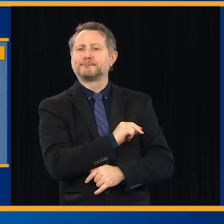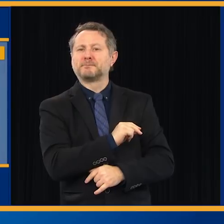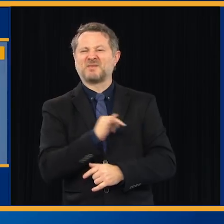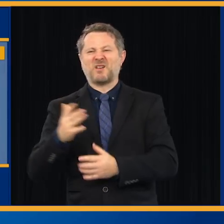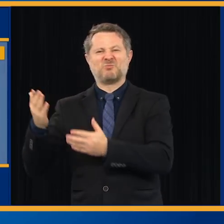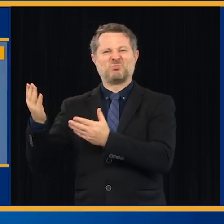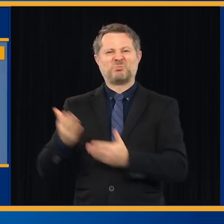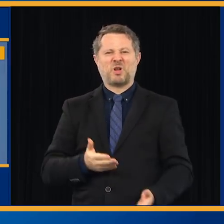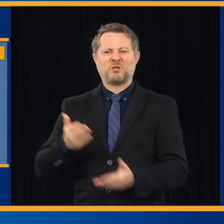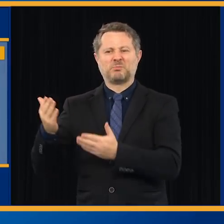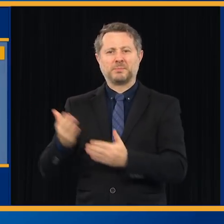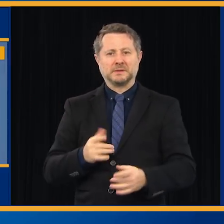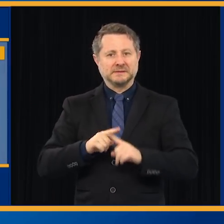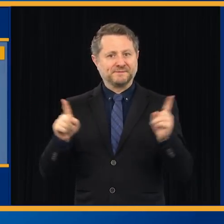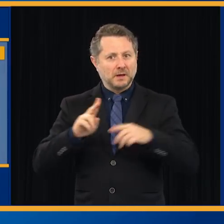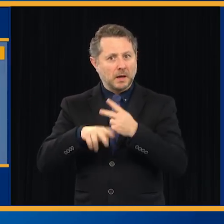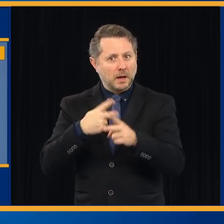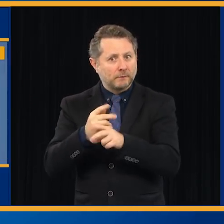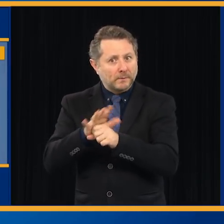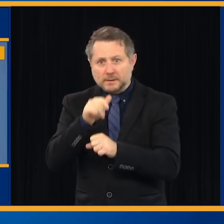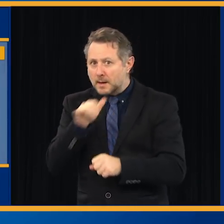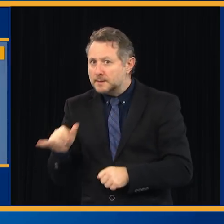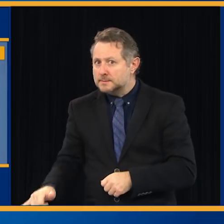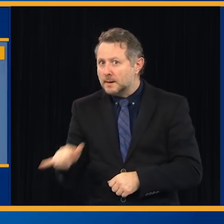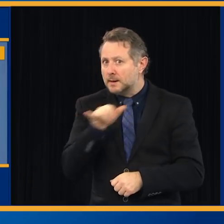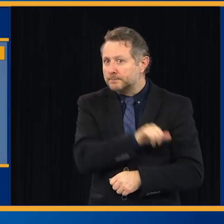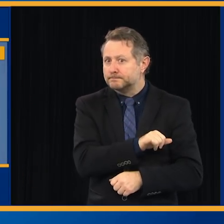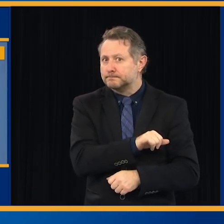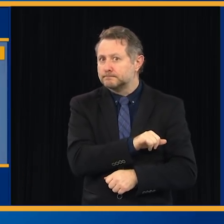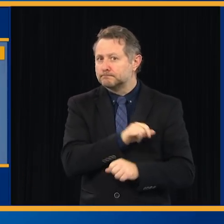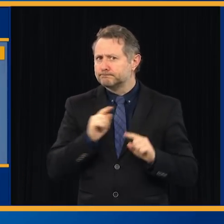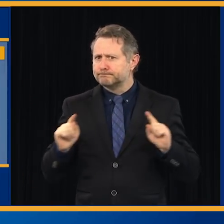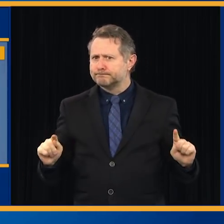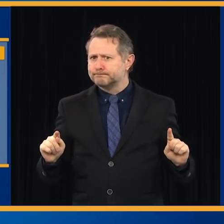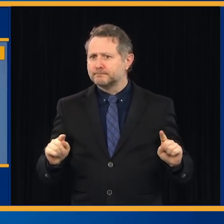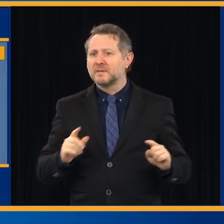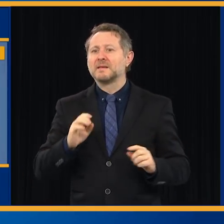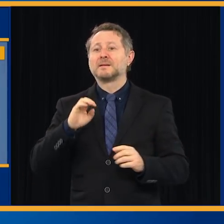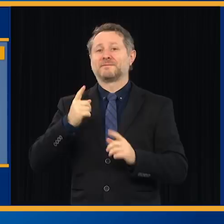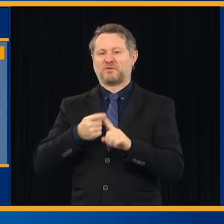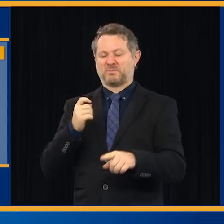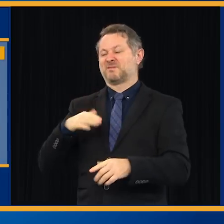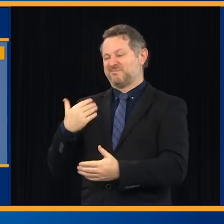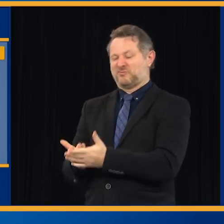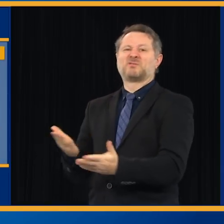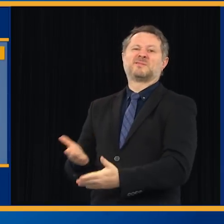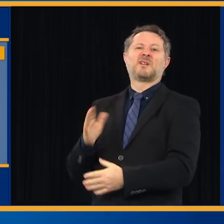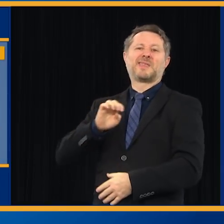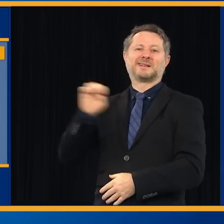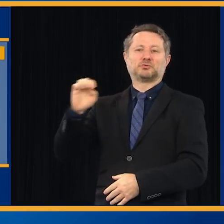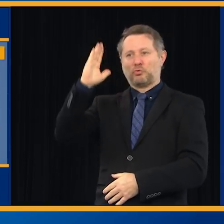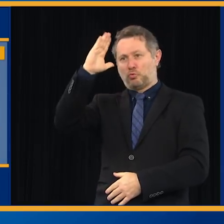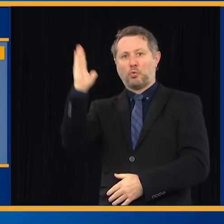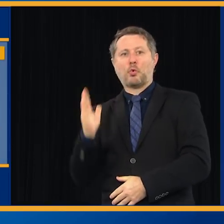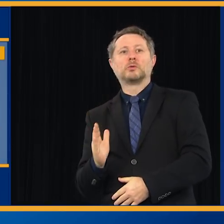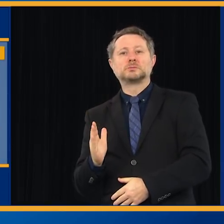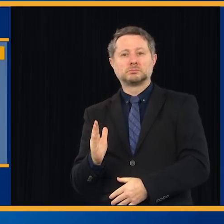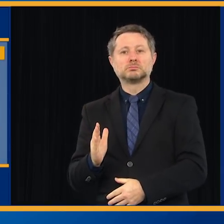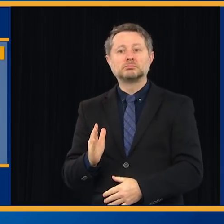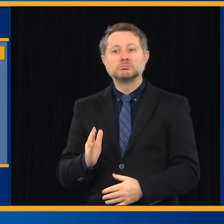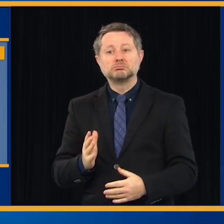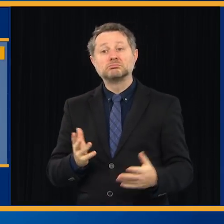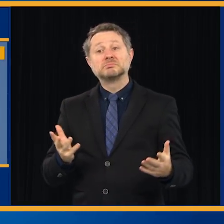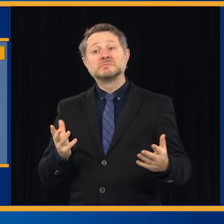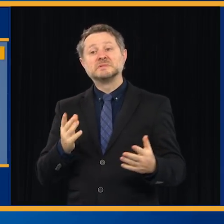different strain of the virus, to the East Coast. This is from that CDC report.